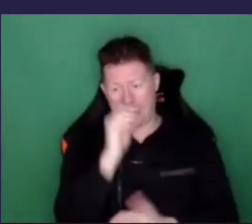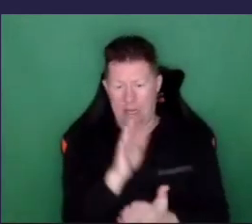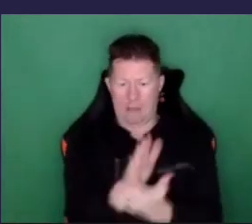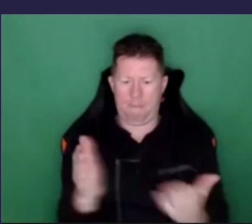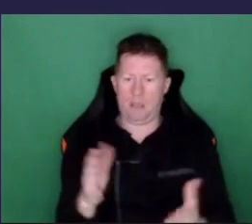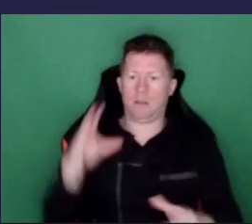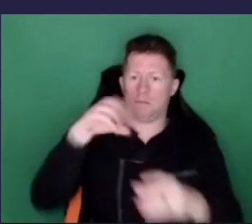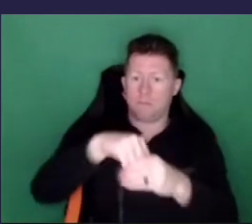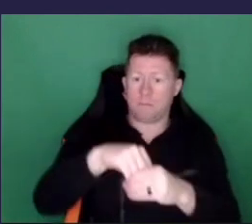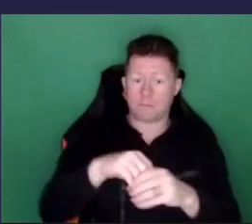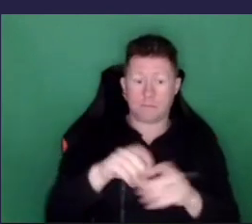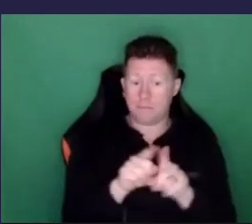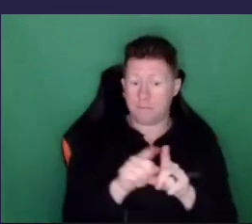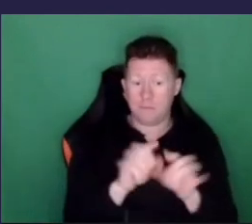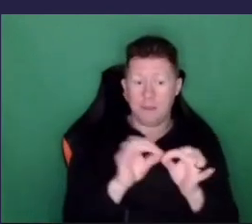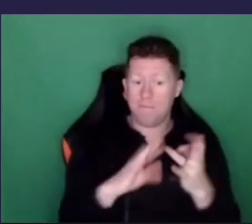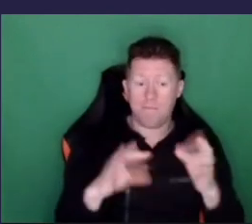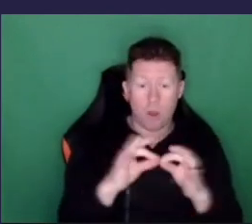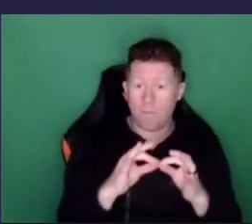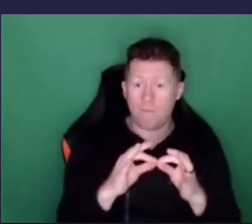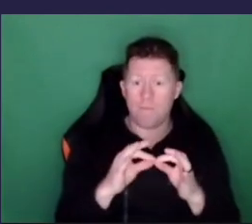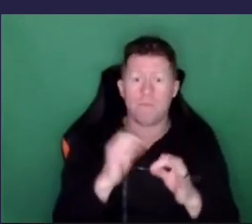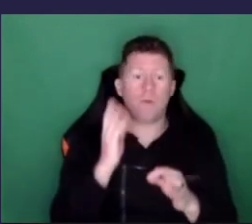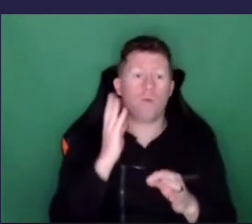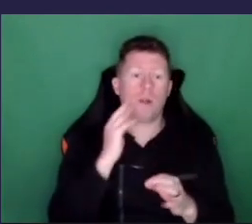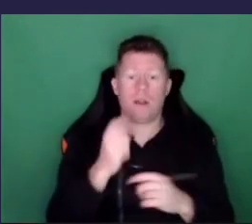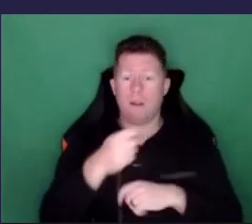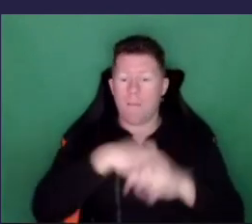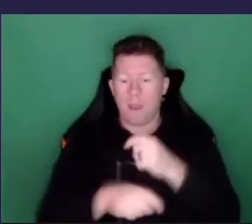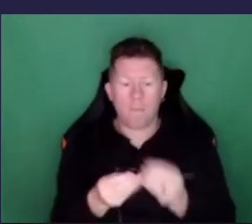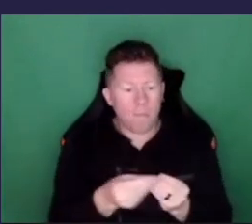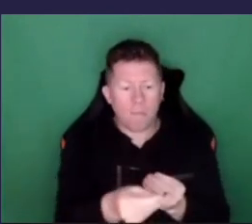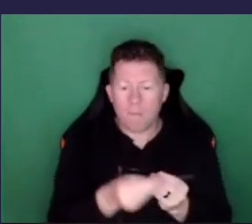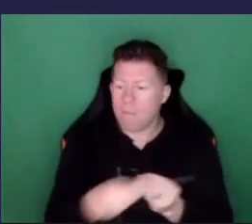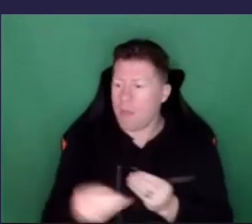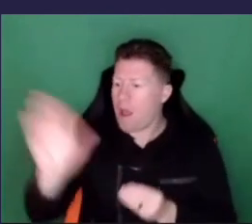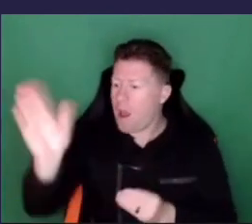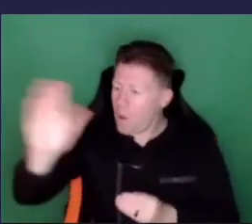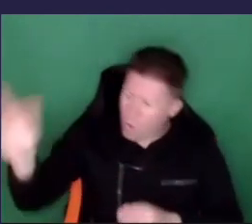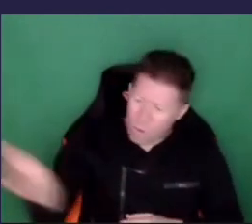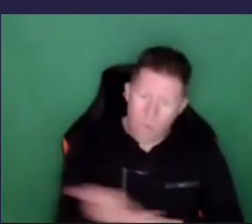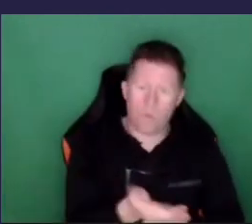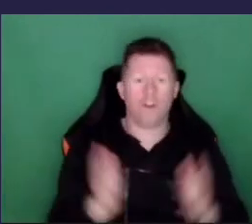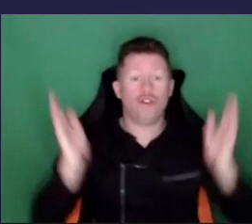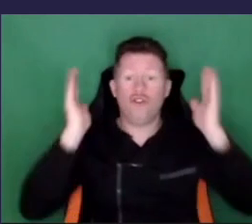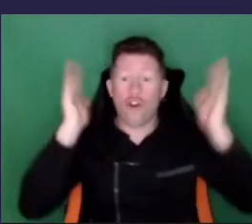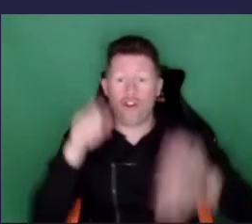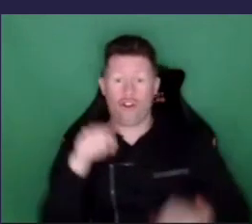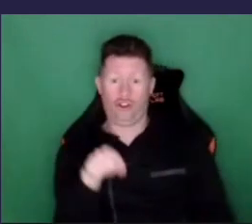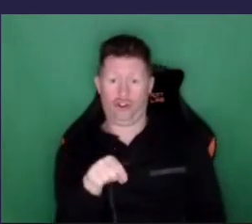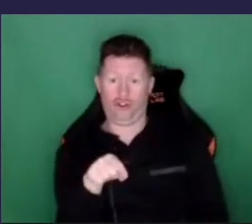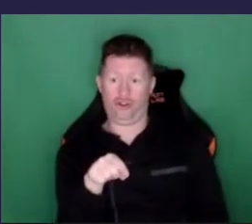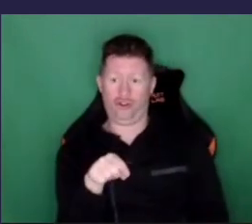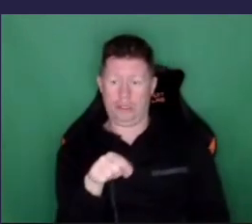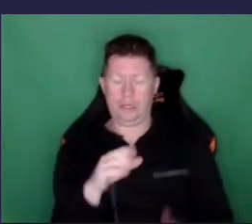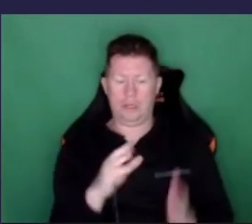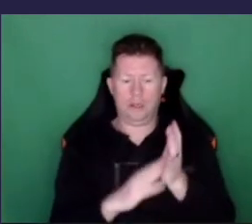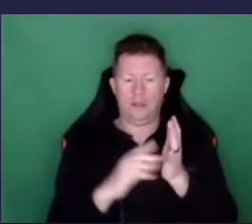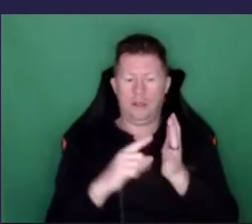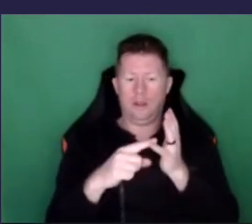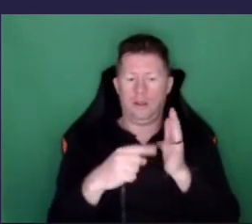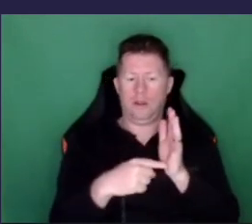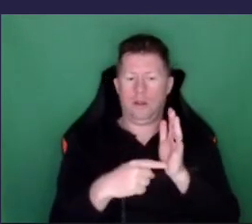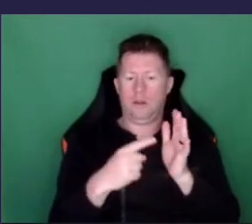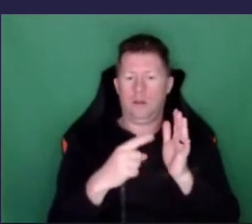like Bob did in his role as church porter. And think about mutuality. A lot of researchers, when they